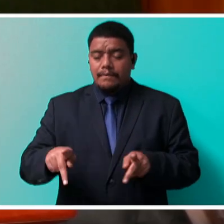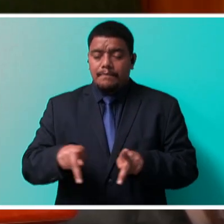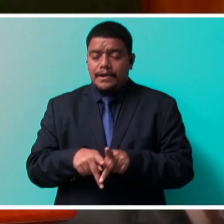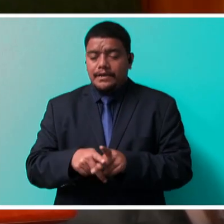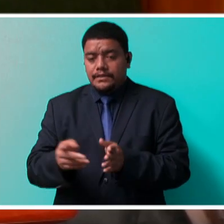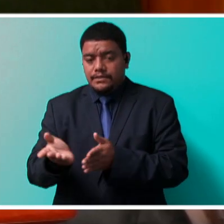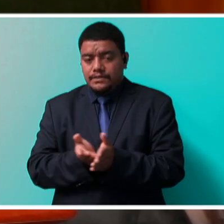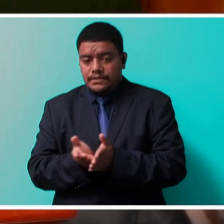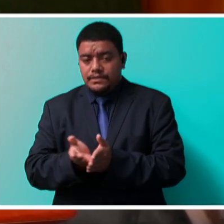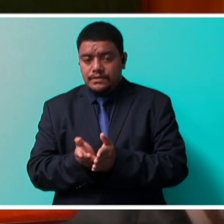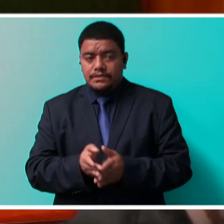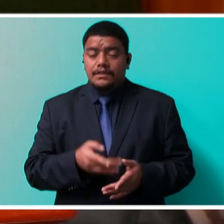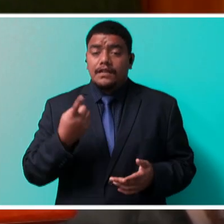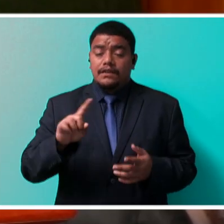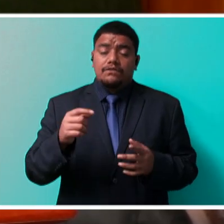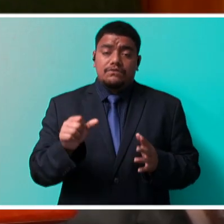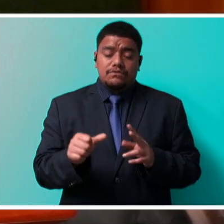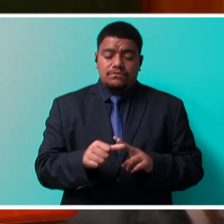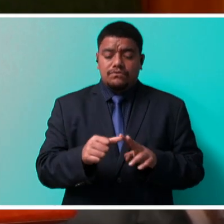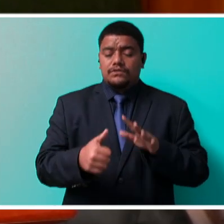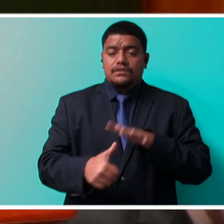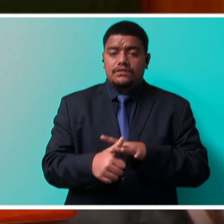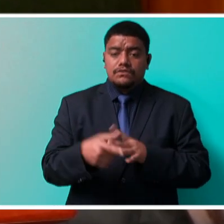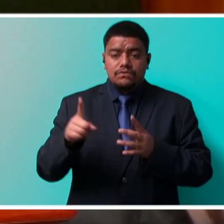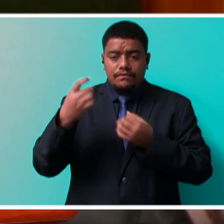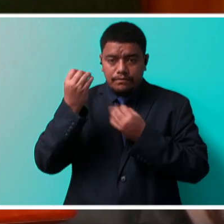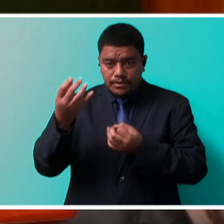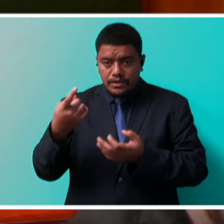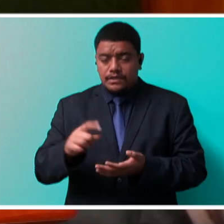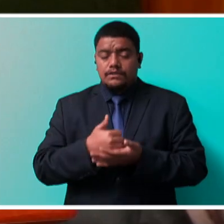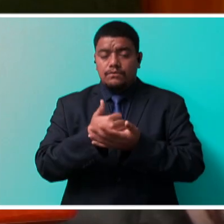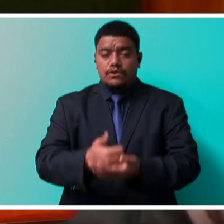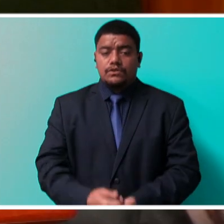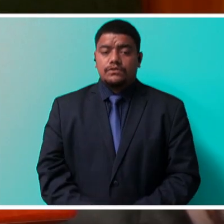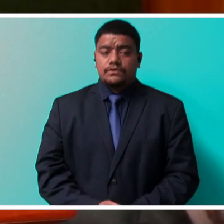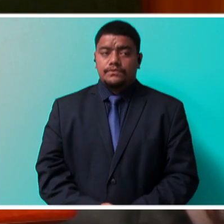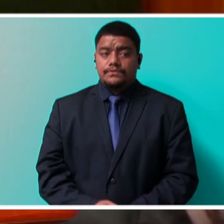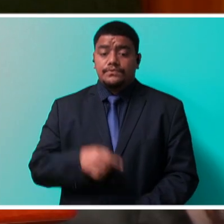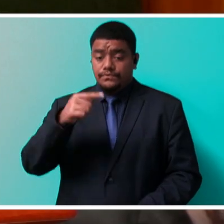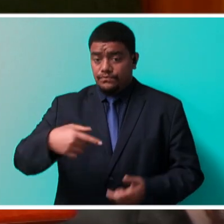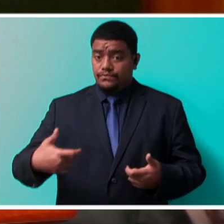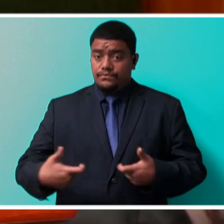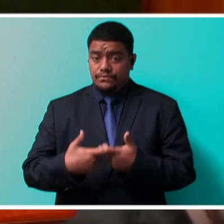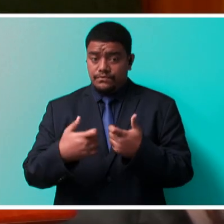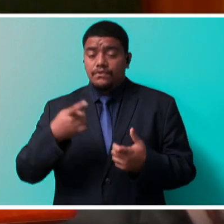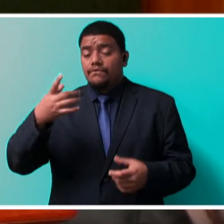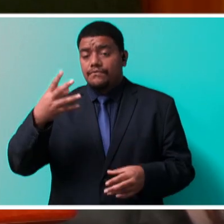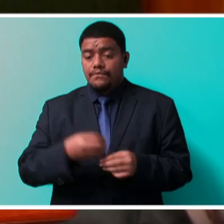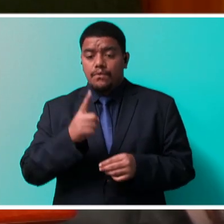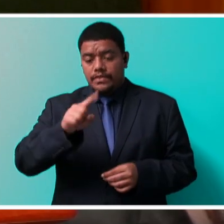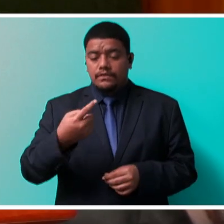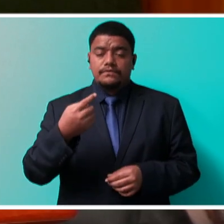services, significantly improving access to essential information and support. Across these engagements, approximately